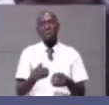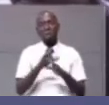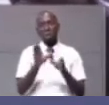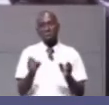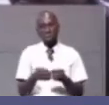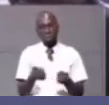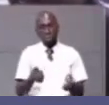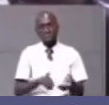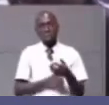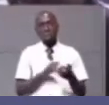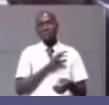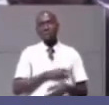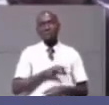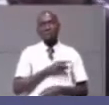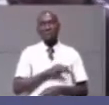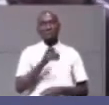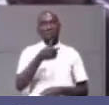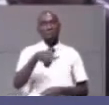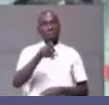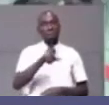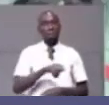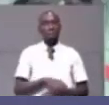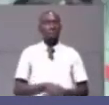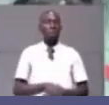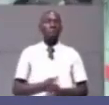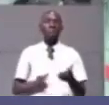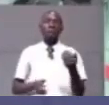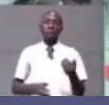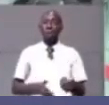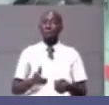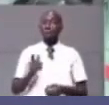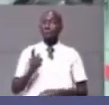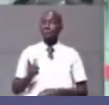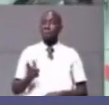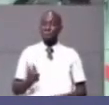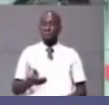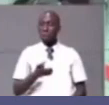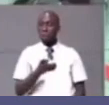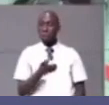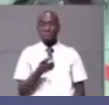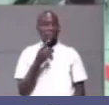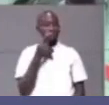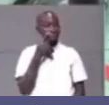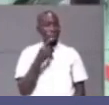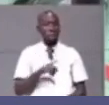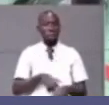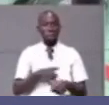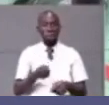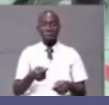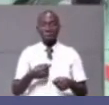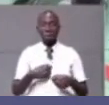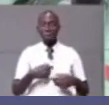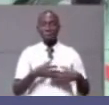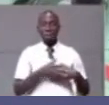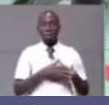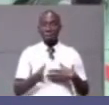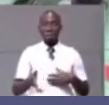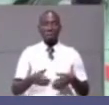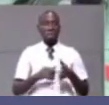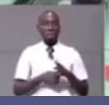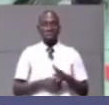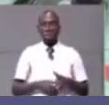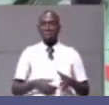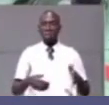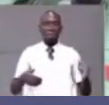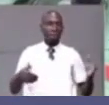get their salary enhanced. Thank you. Now, colleagues, you see, when I open up this issue now, all